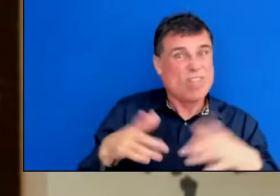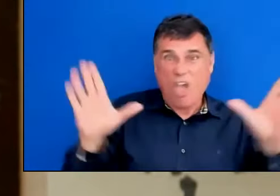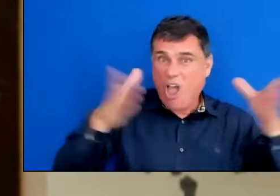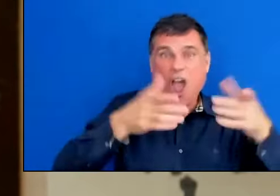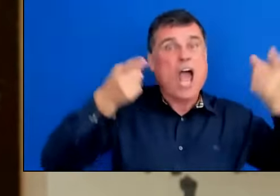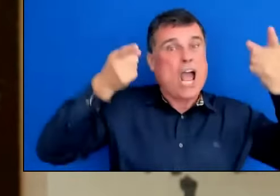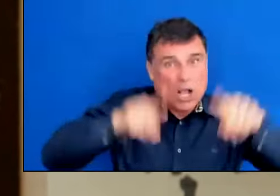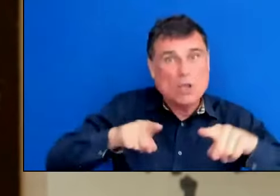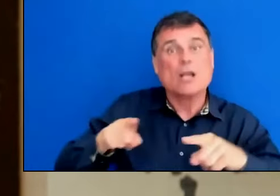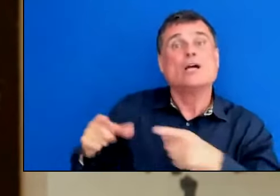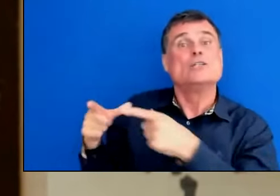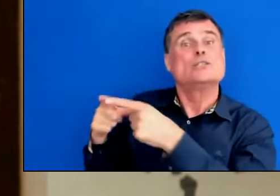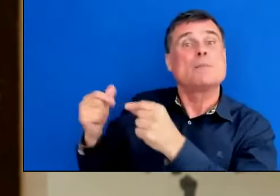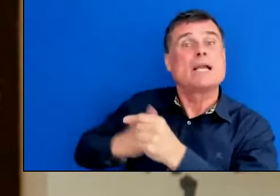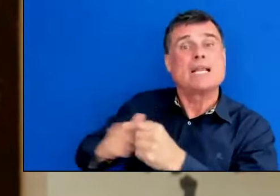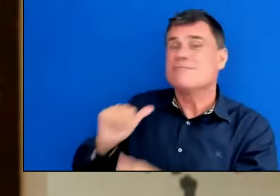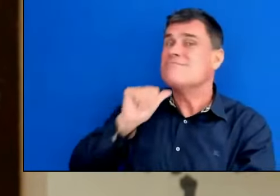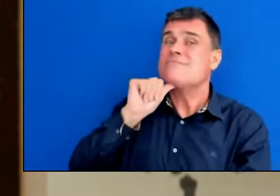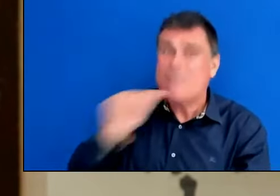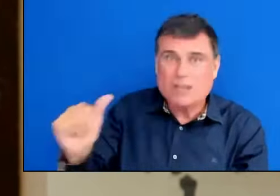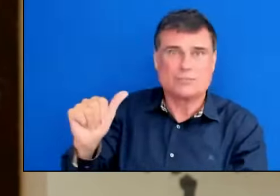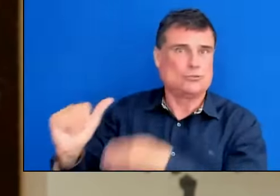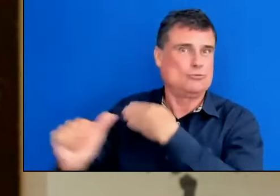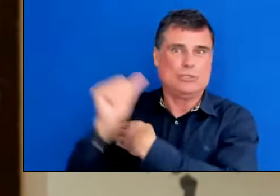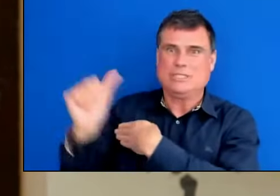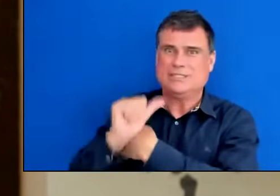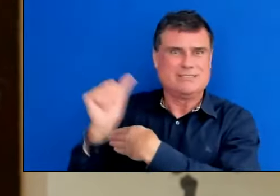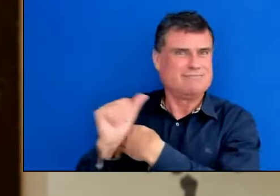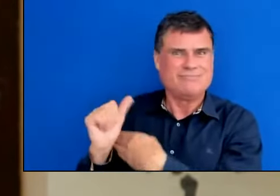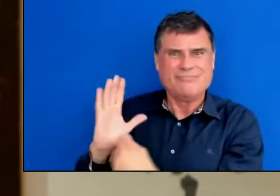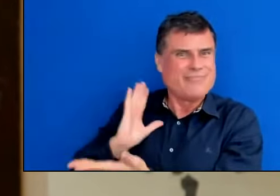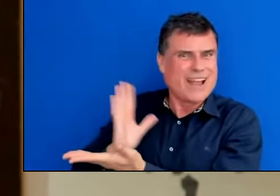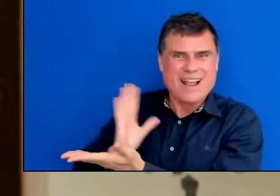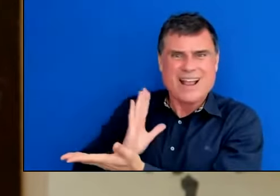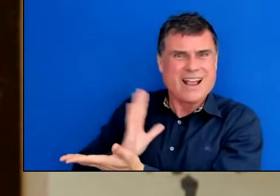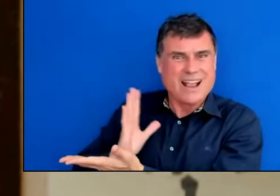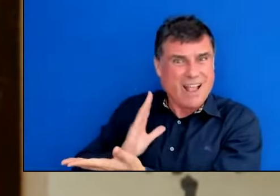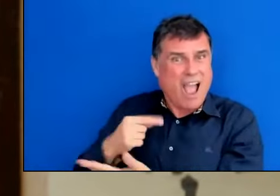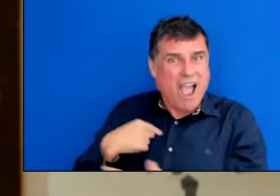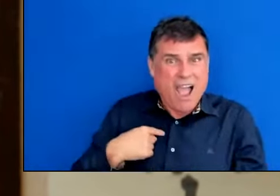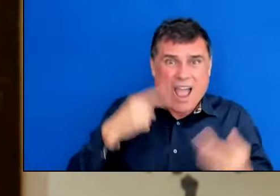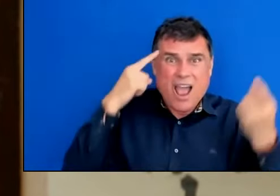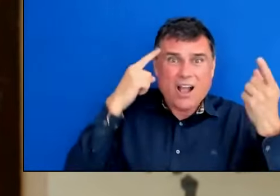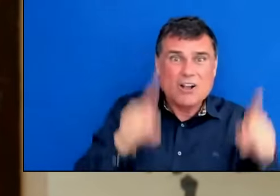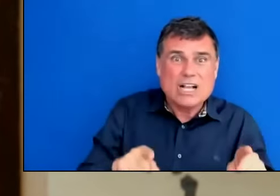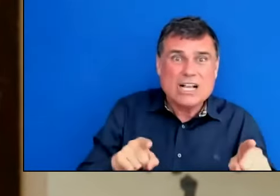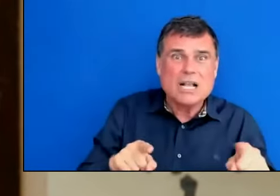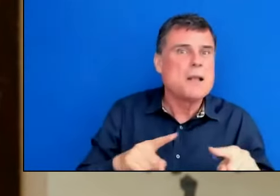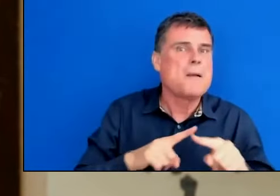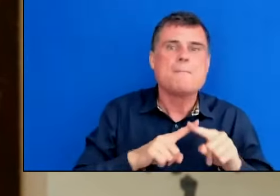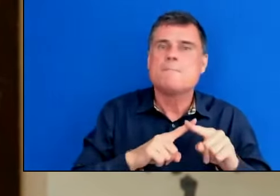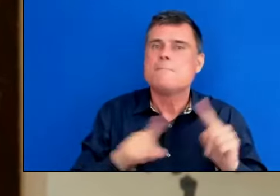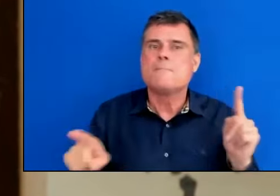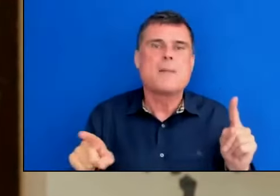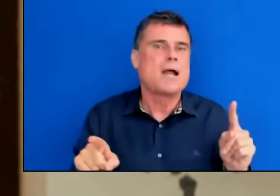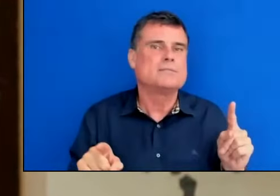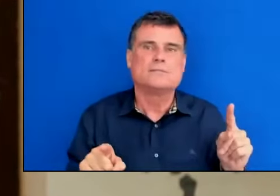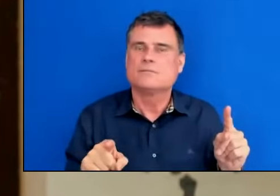not pose a threat to the security of the nation, all hell broke loose. I